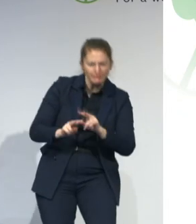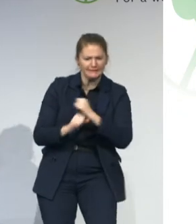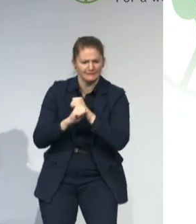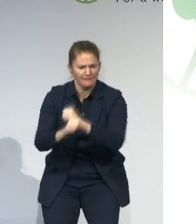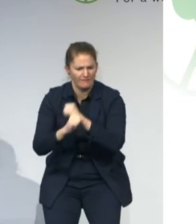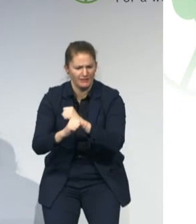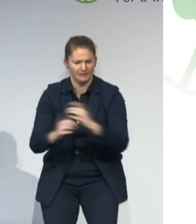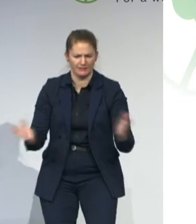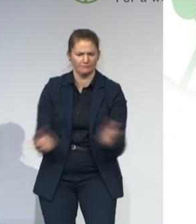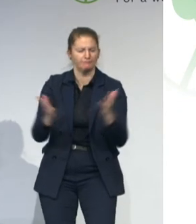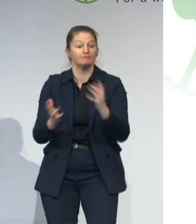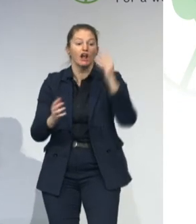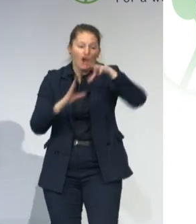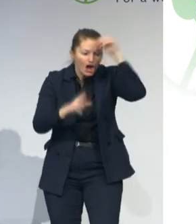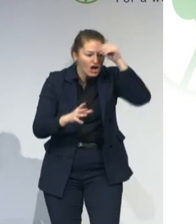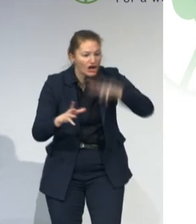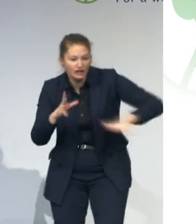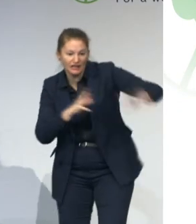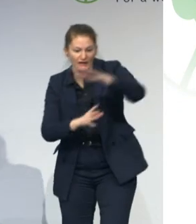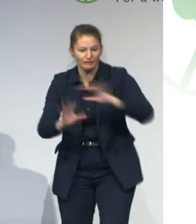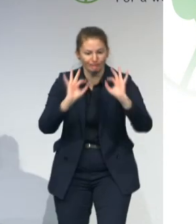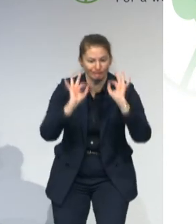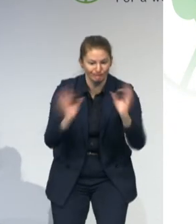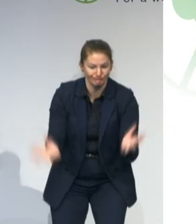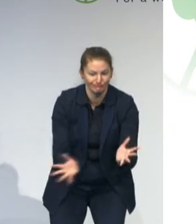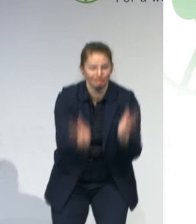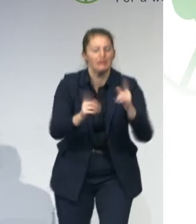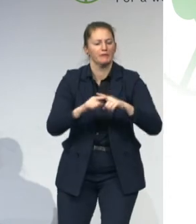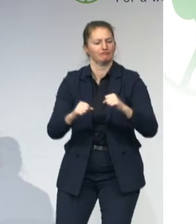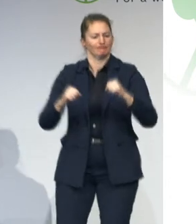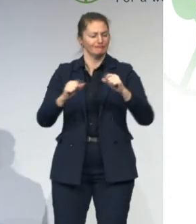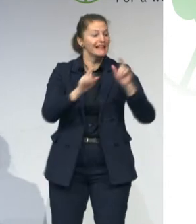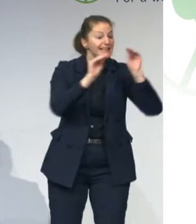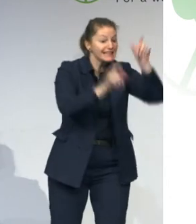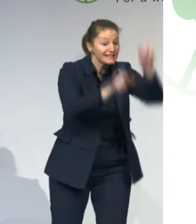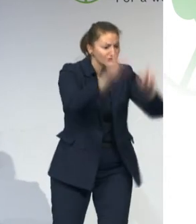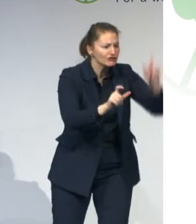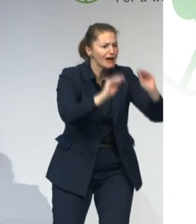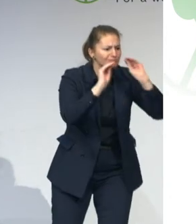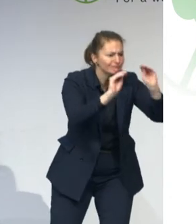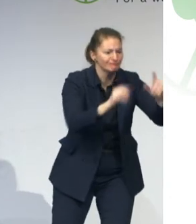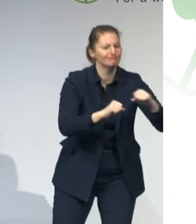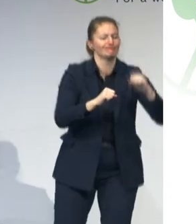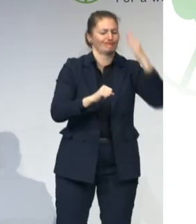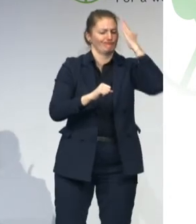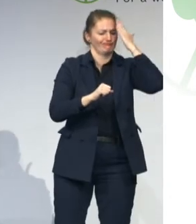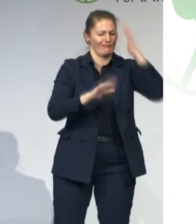learning environments, and strengthening the ability of teachers and caregivers to interact with the children.